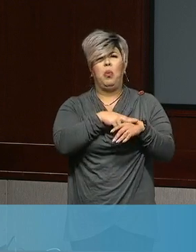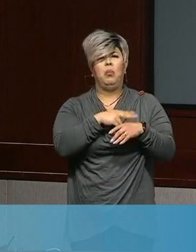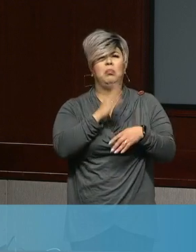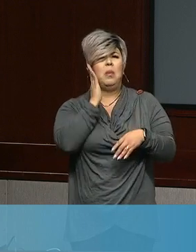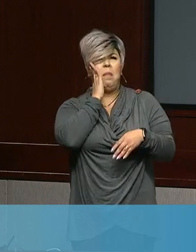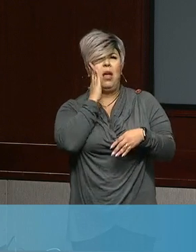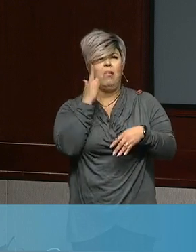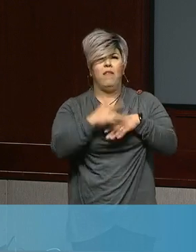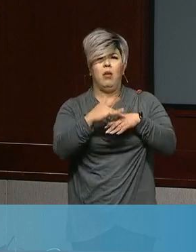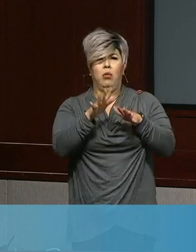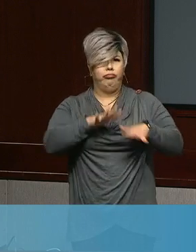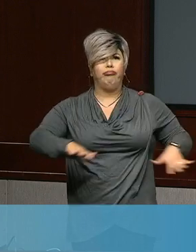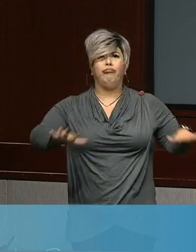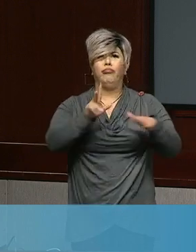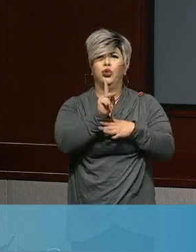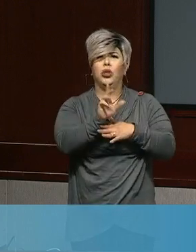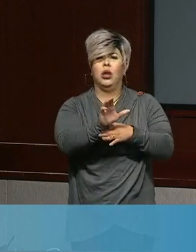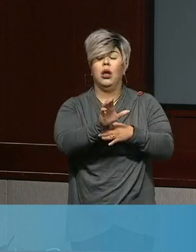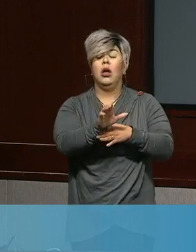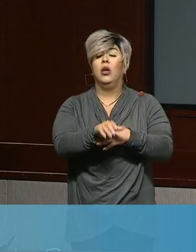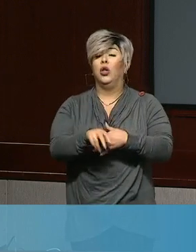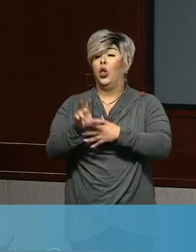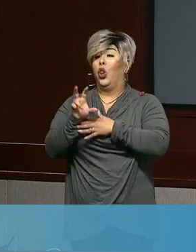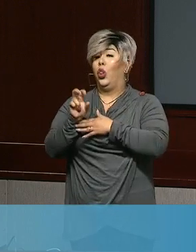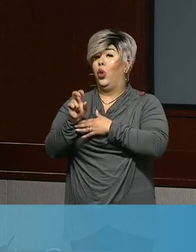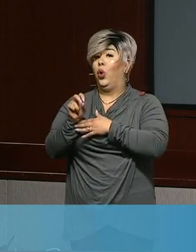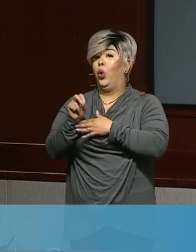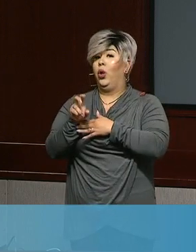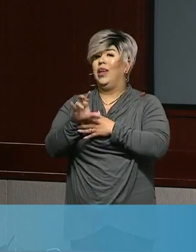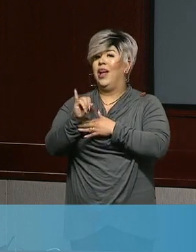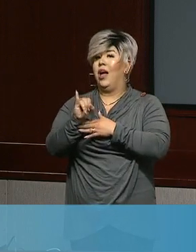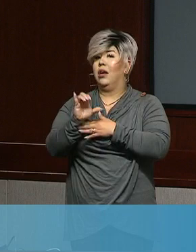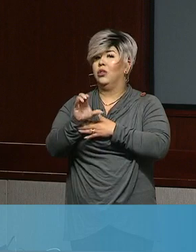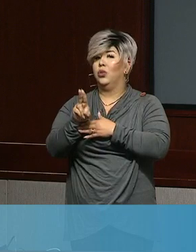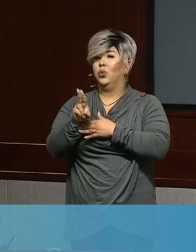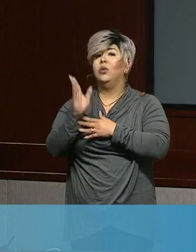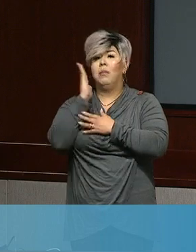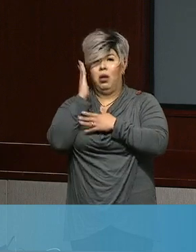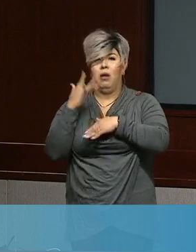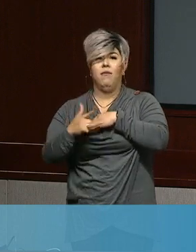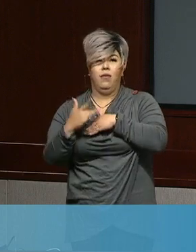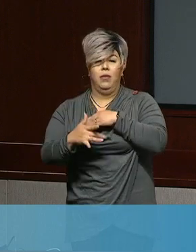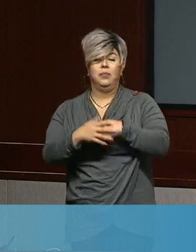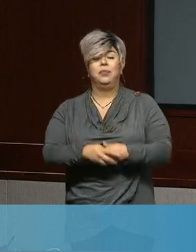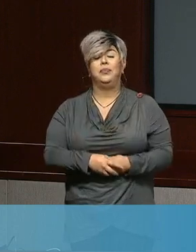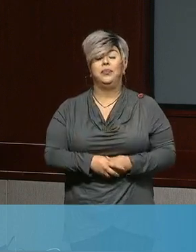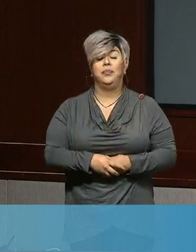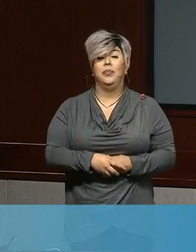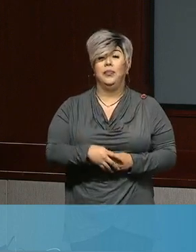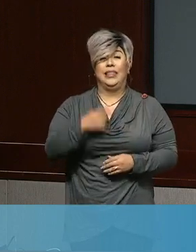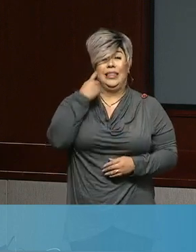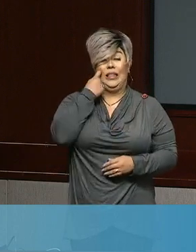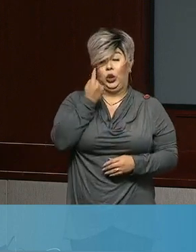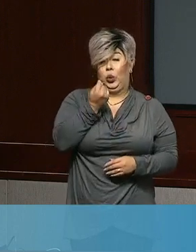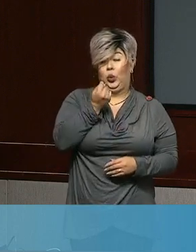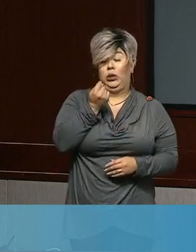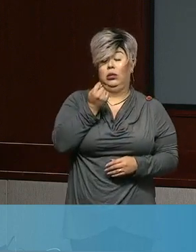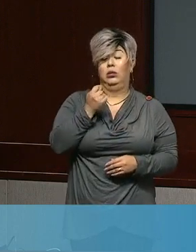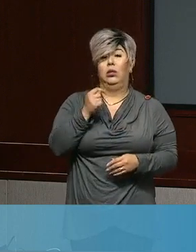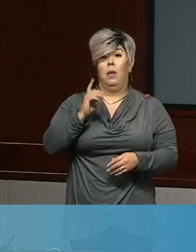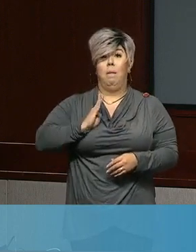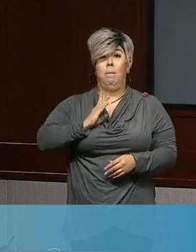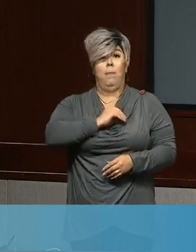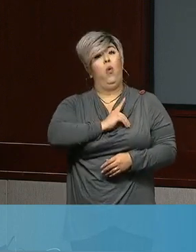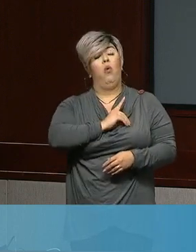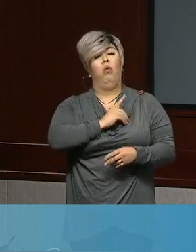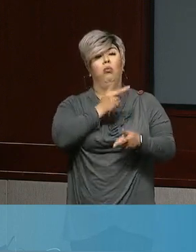throughout the county, with 30 available ICU beds. On Tuesday, the Kern County Board of Supervisors